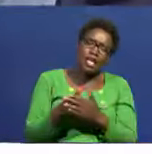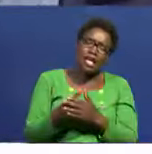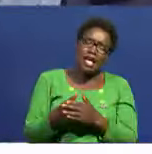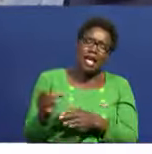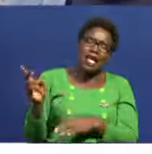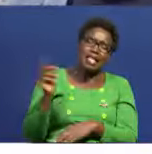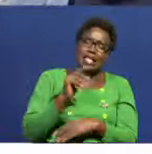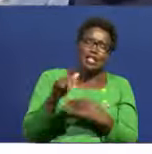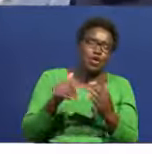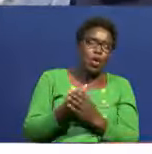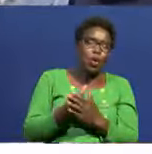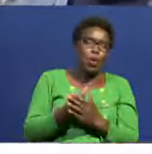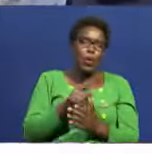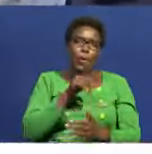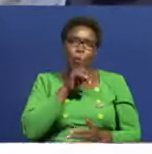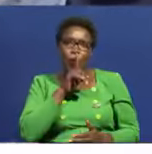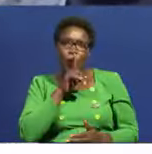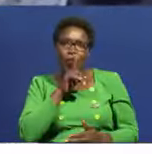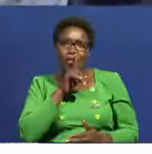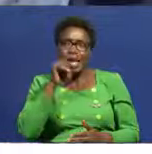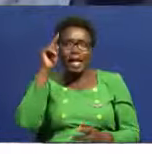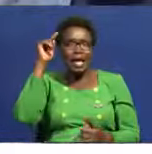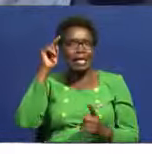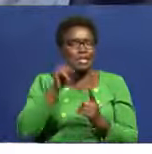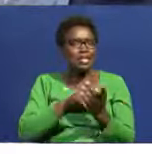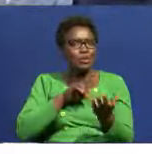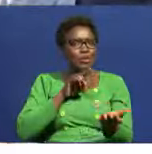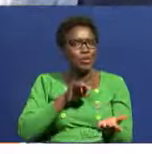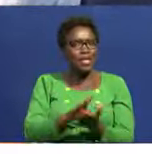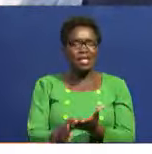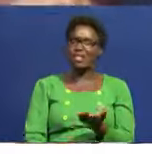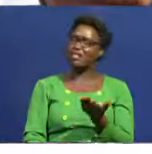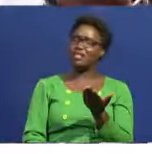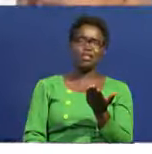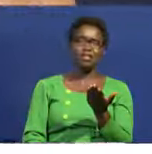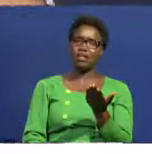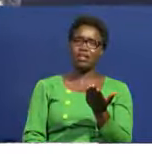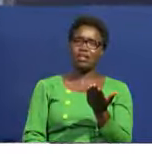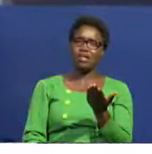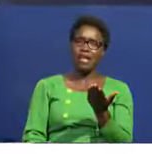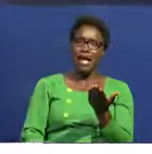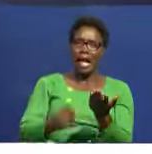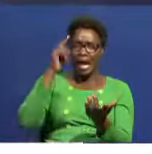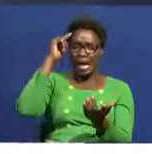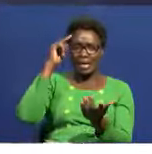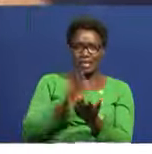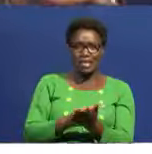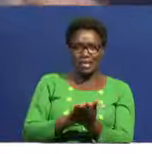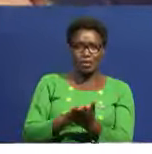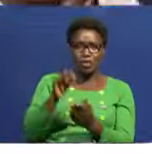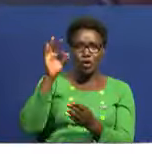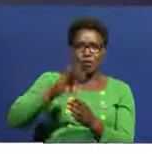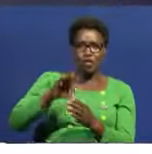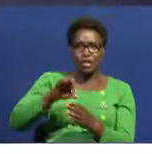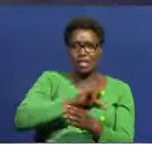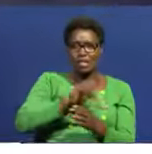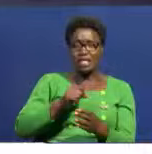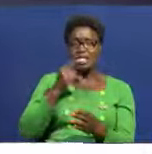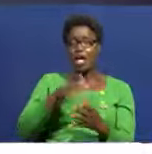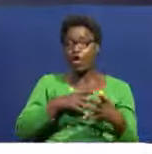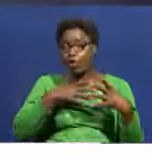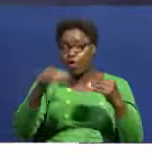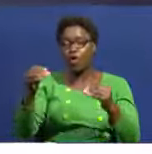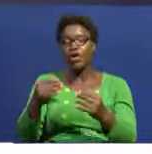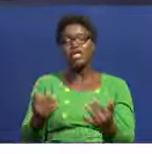zote, hatukusikia paka siku ile tumekuondoa. Paka siku ile tumekupigia Senate kura kusema ondoka, ndio